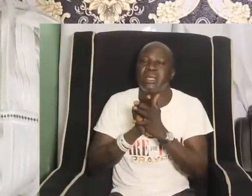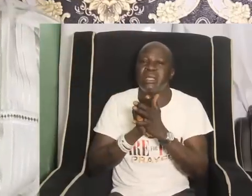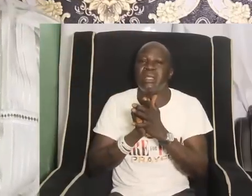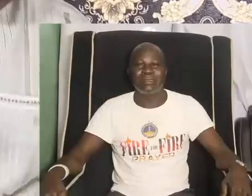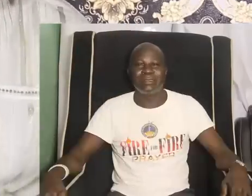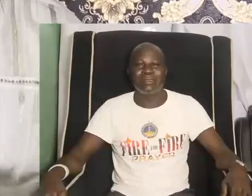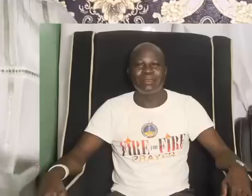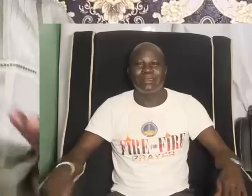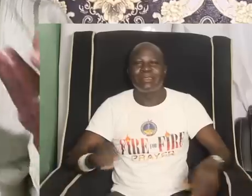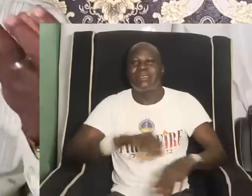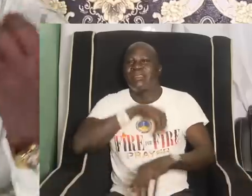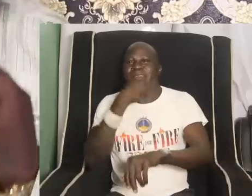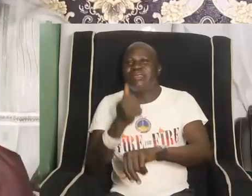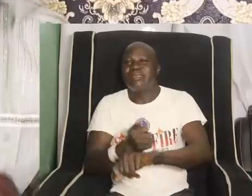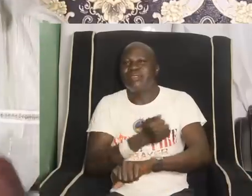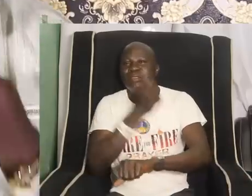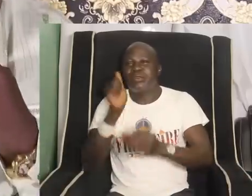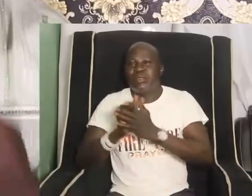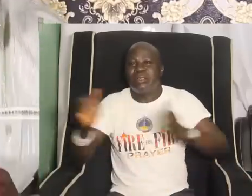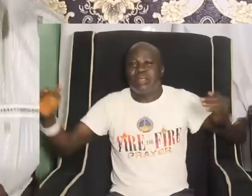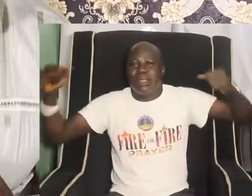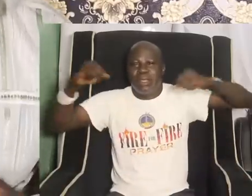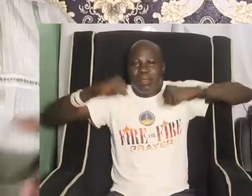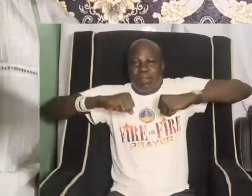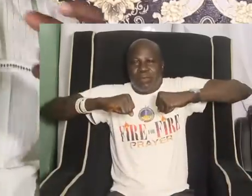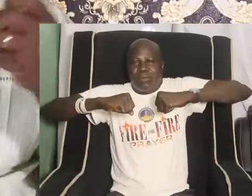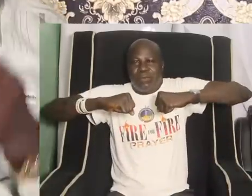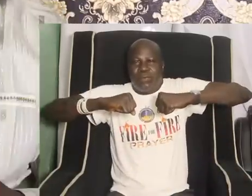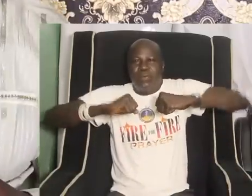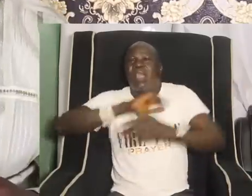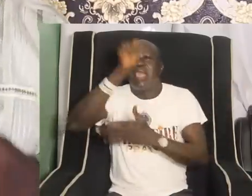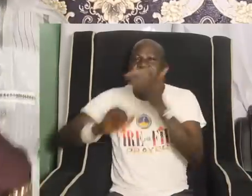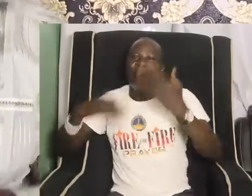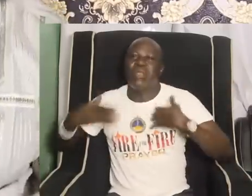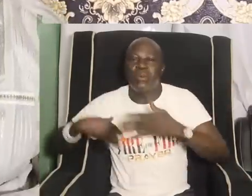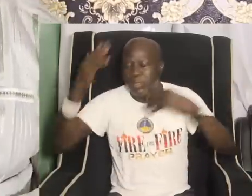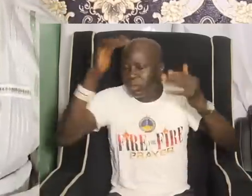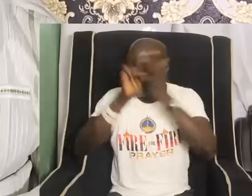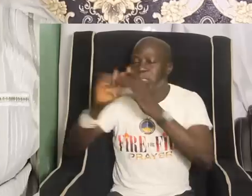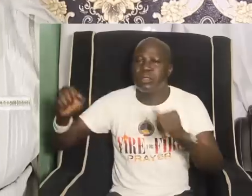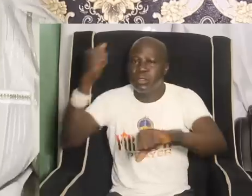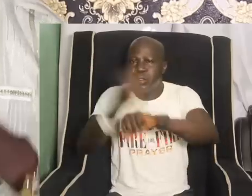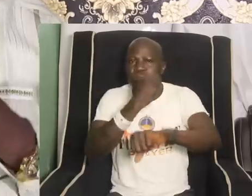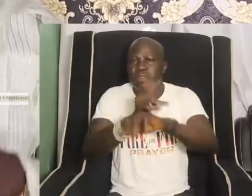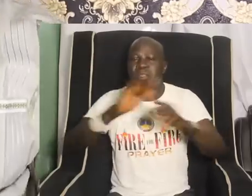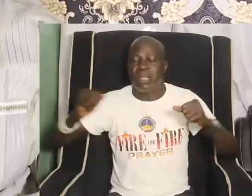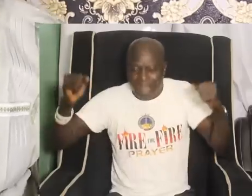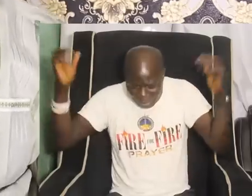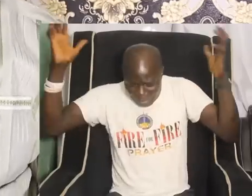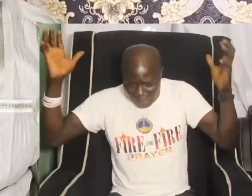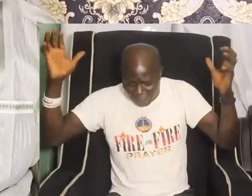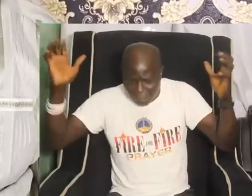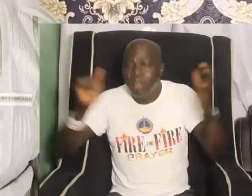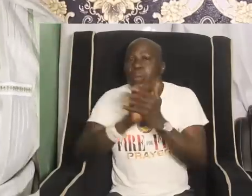Òkúta wúwo. Òkúta wúwo dáadáa. Gbogbo èèyàn mọ̀ pé òkúta wúwo. Everybody knows that stone is heavy. Yes. Oh